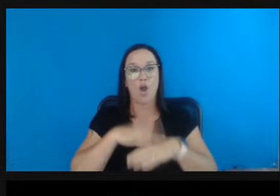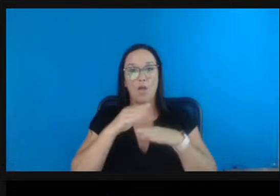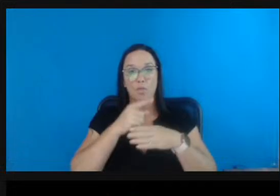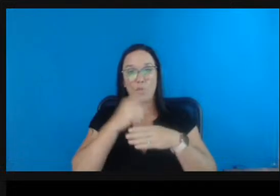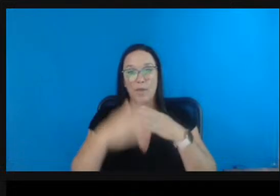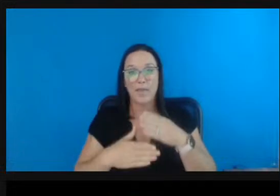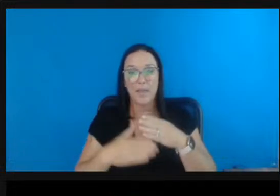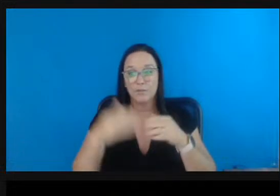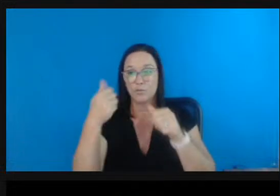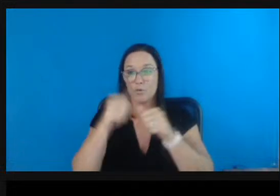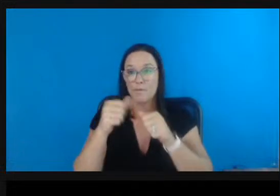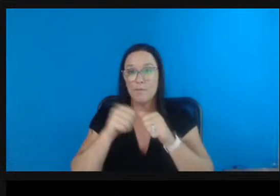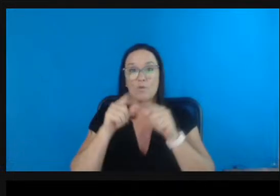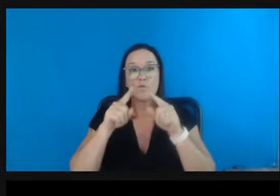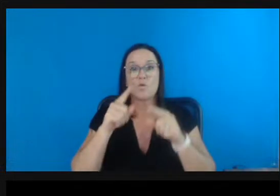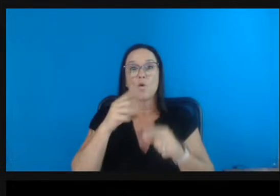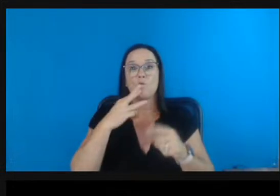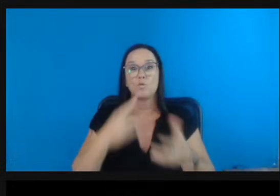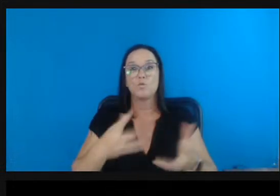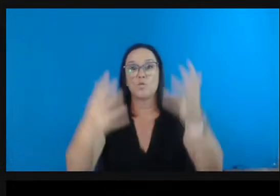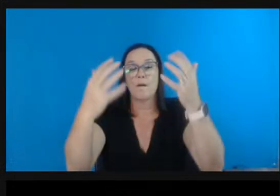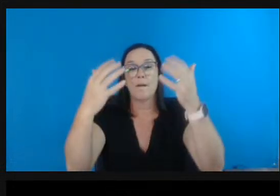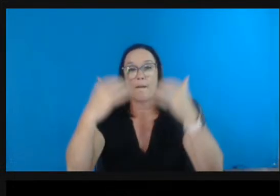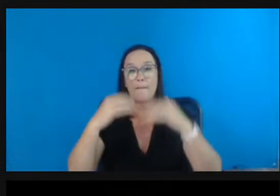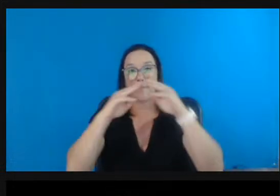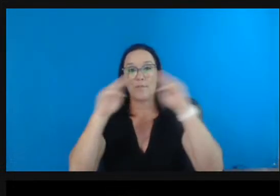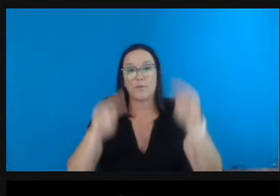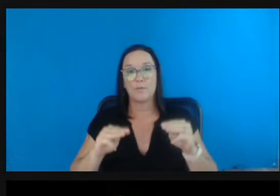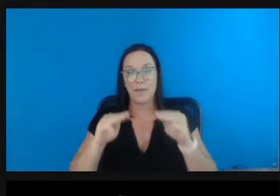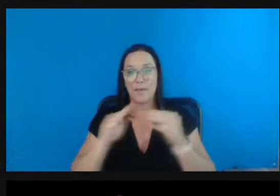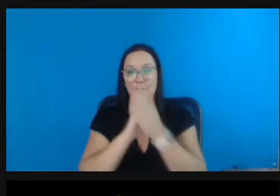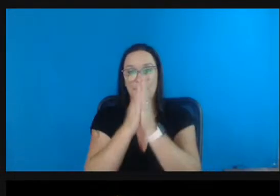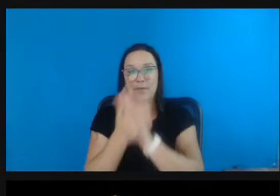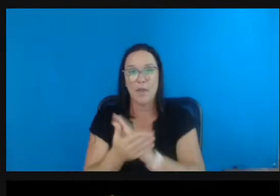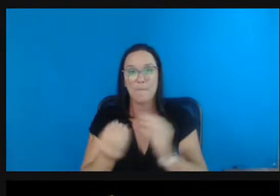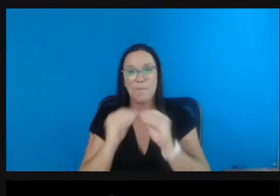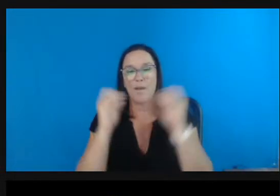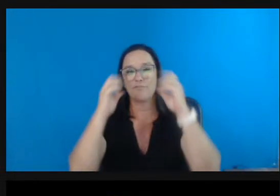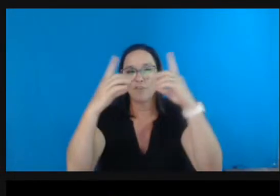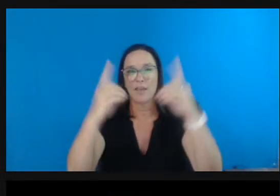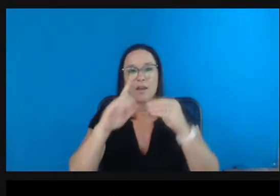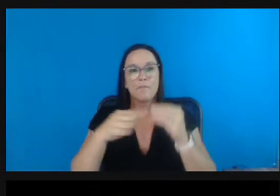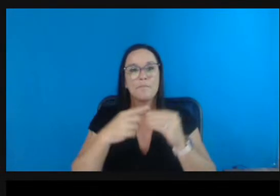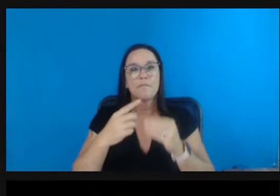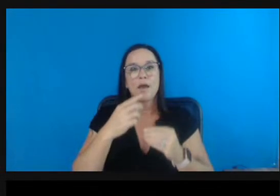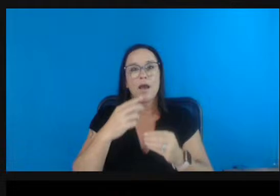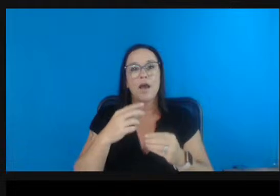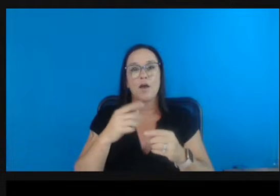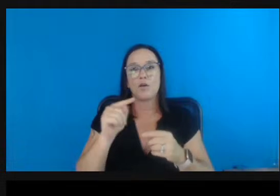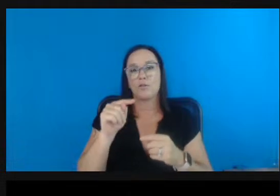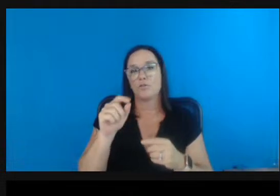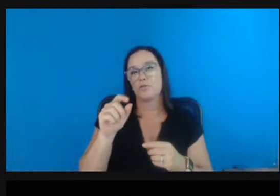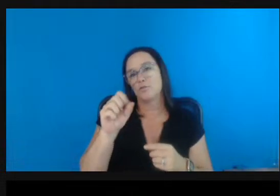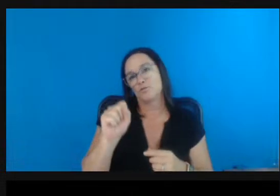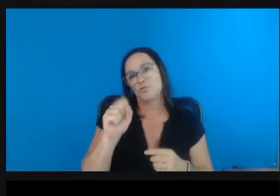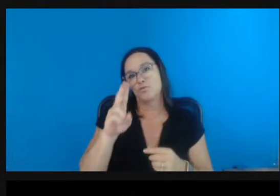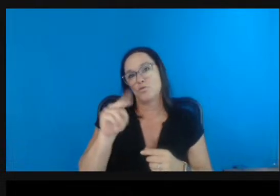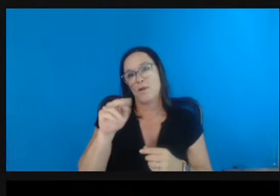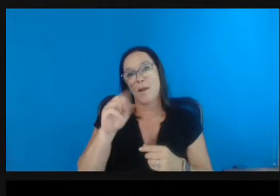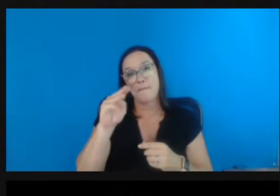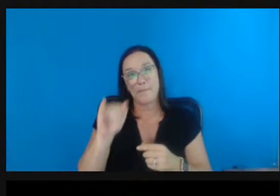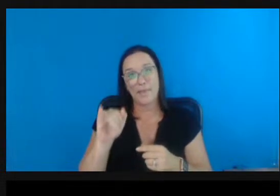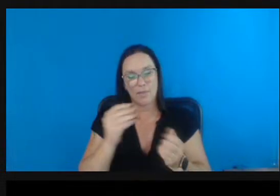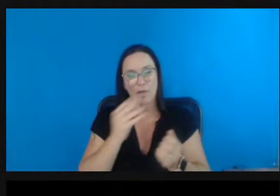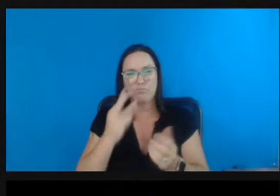hit the Tsunami Museum, get educated on the tsunamis and how they have impacted